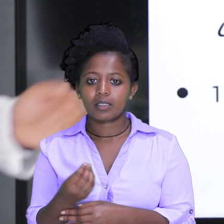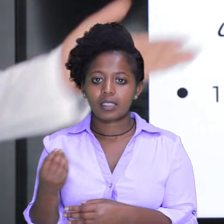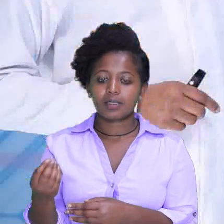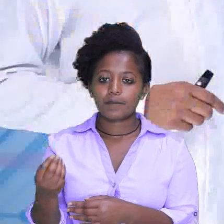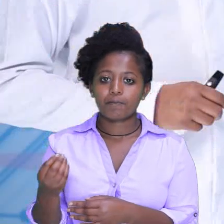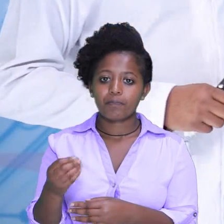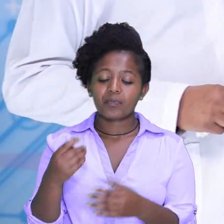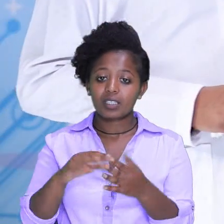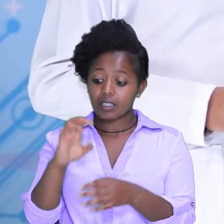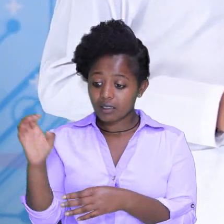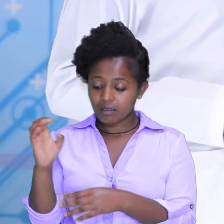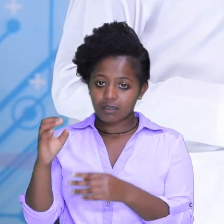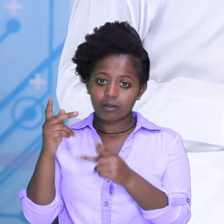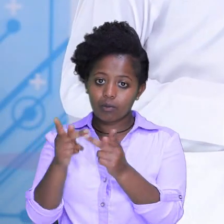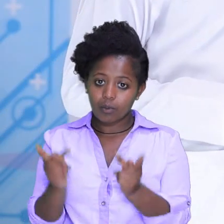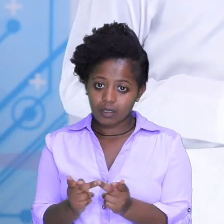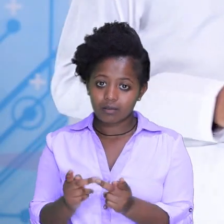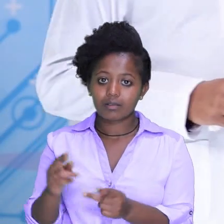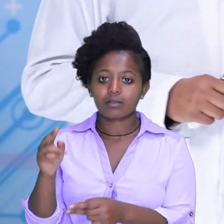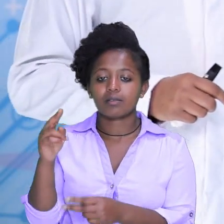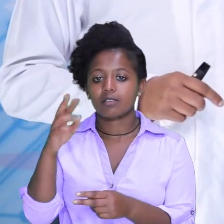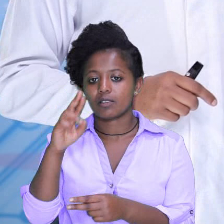while the eastern part under the domination of Russia.